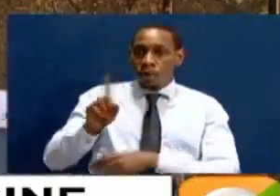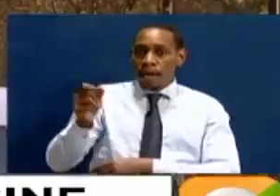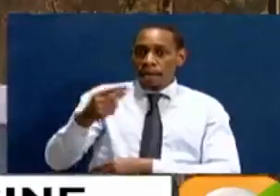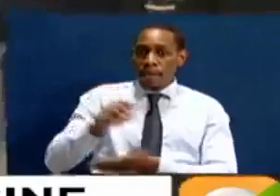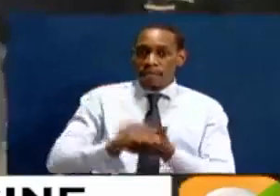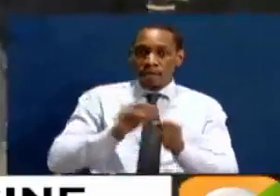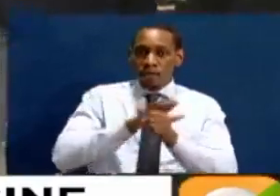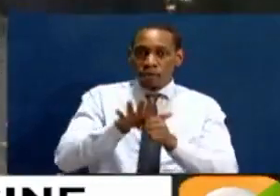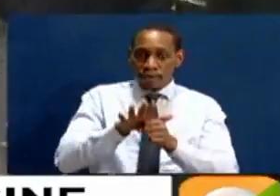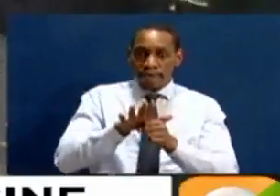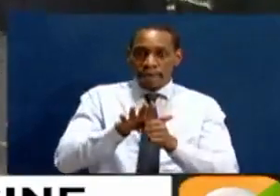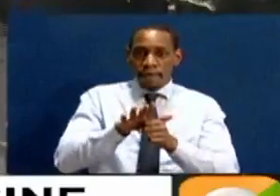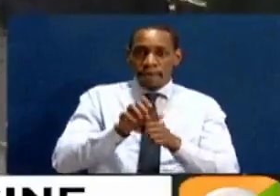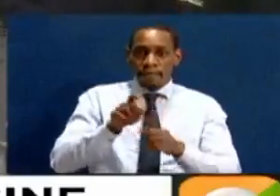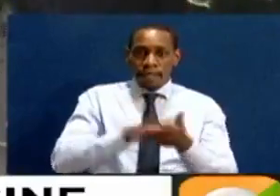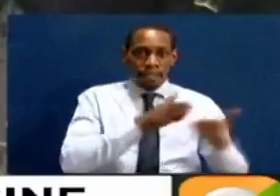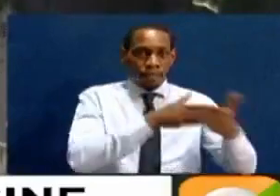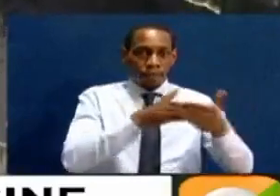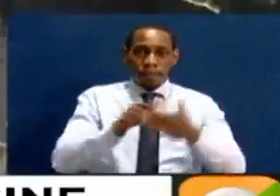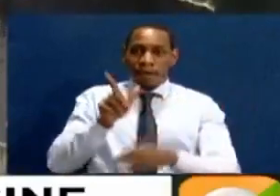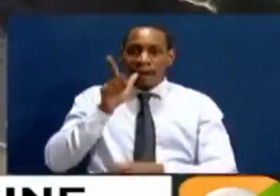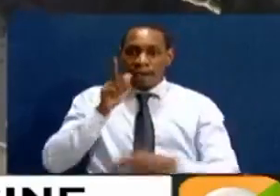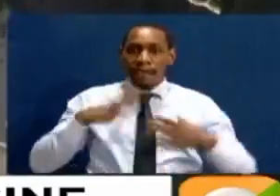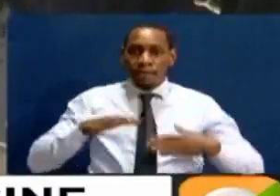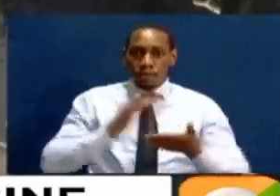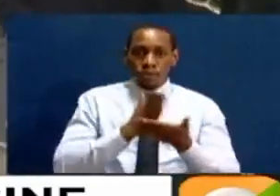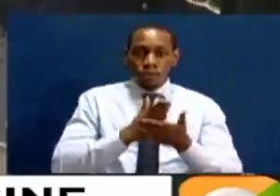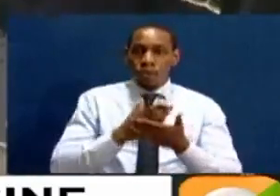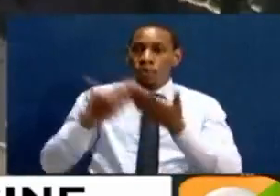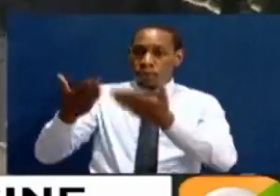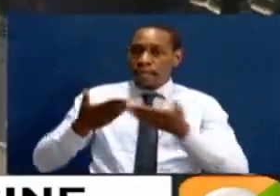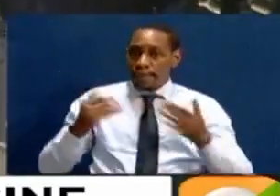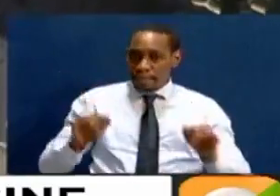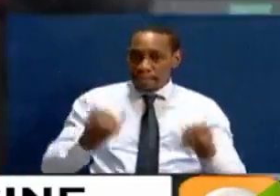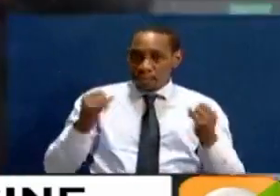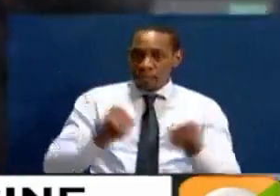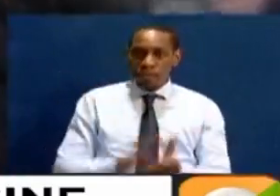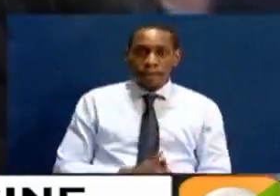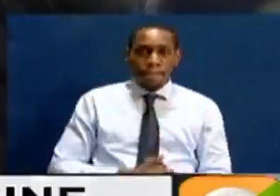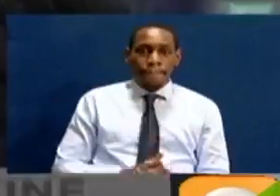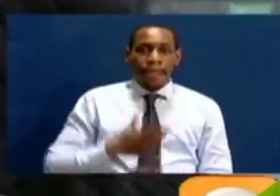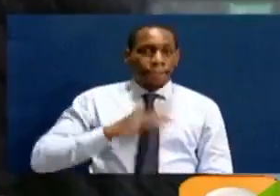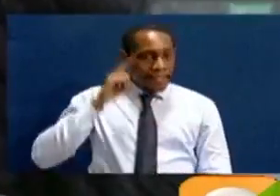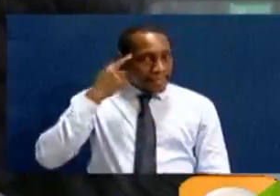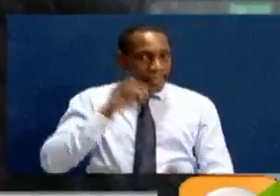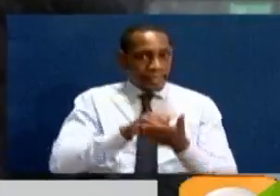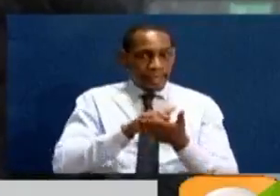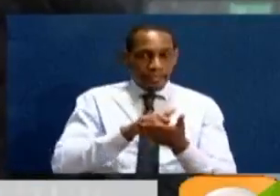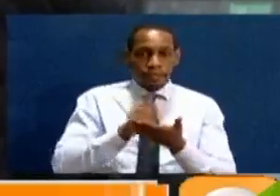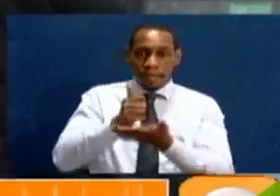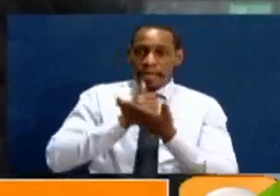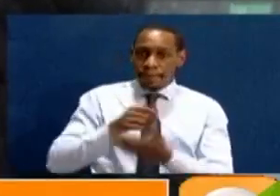month-long coronavirus lockdown, with London residents giving a cautious welcome to the news. I think that it could